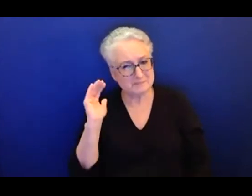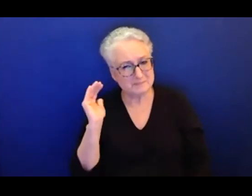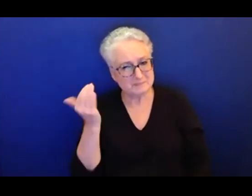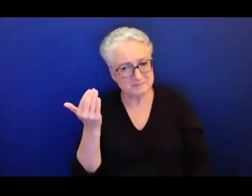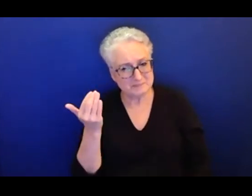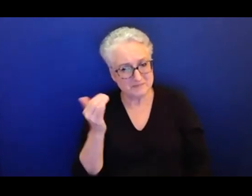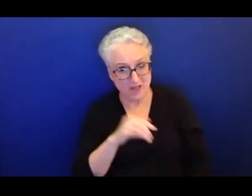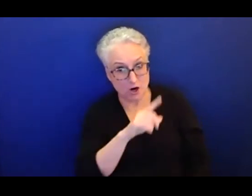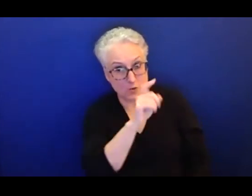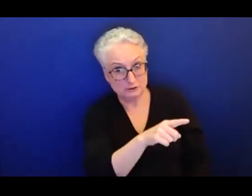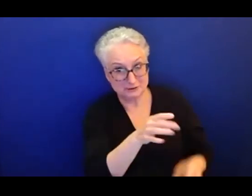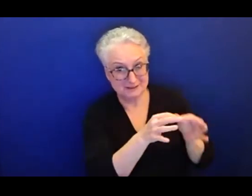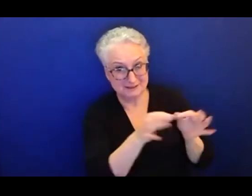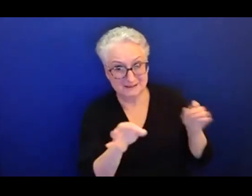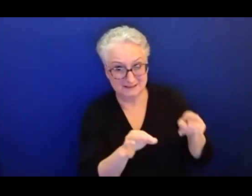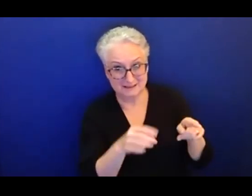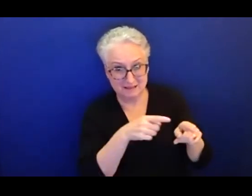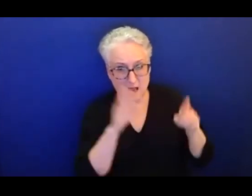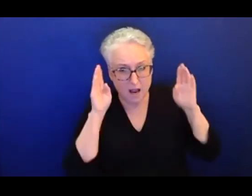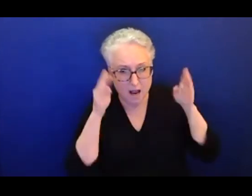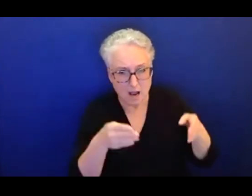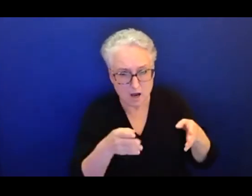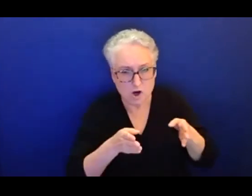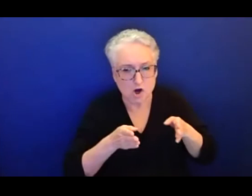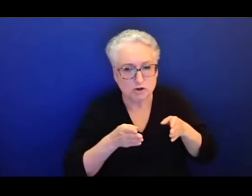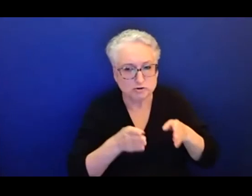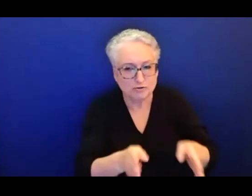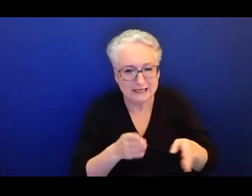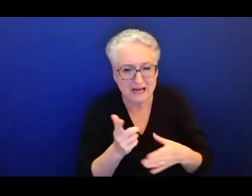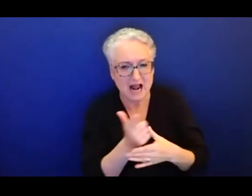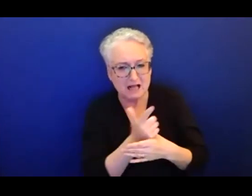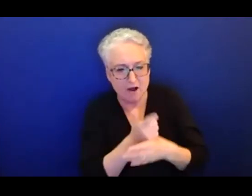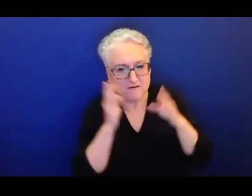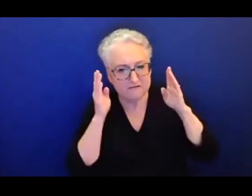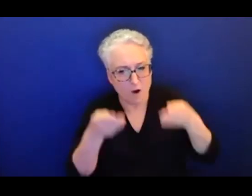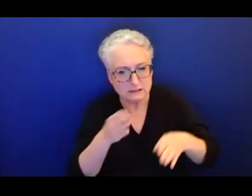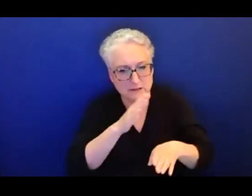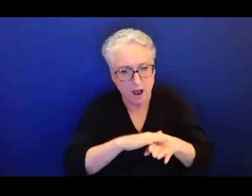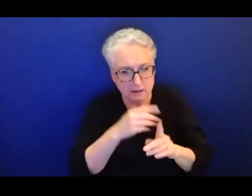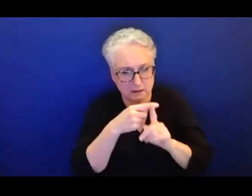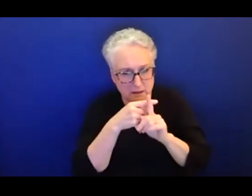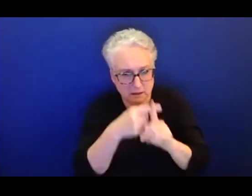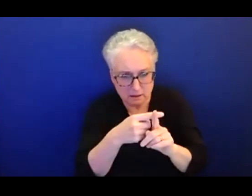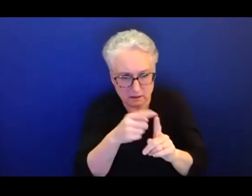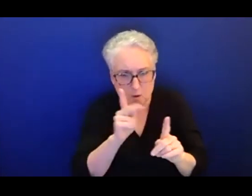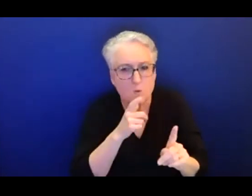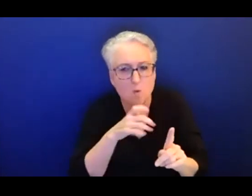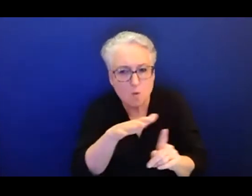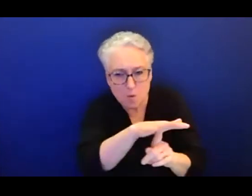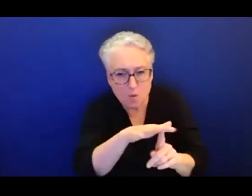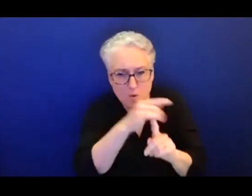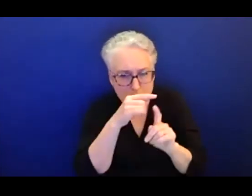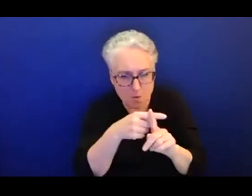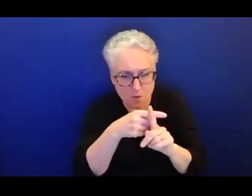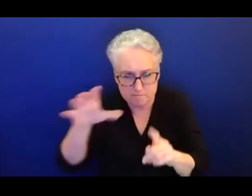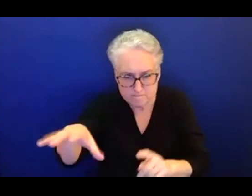on the targeted areas, and I'm assuming they're referencing the red code targeted areas, and our street liaisons cover a much